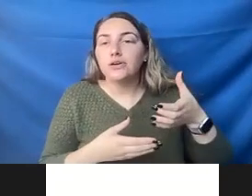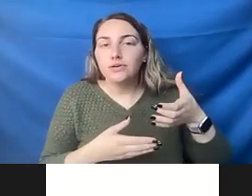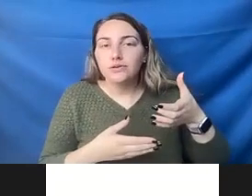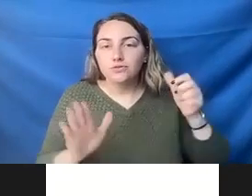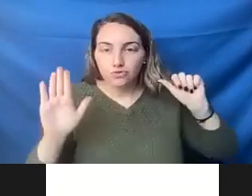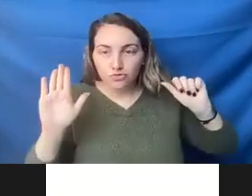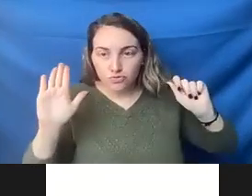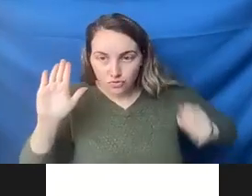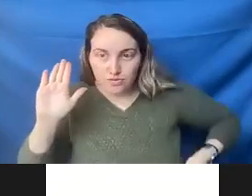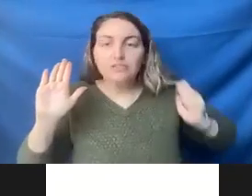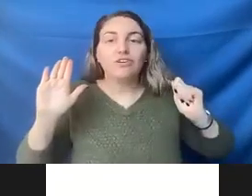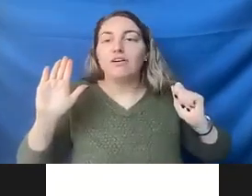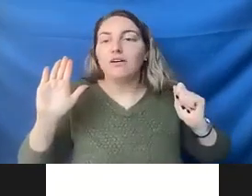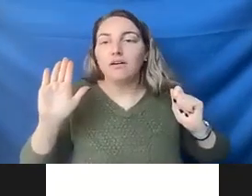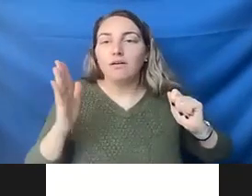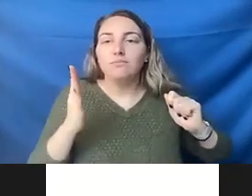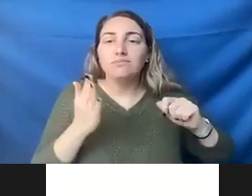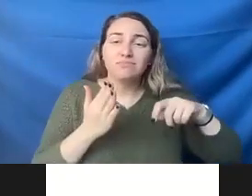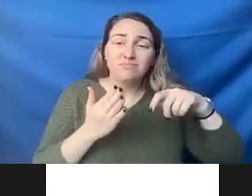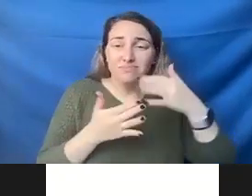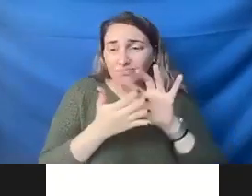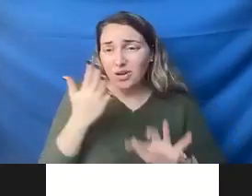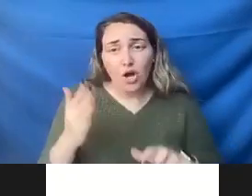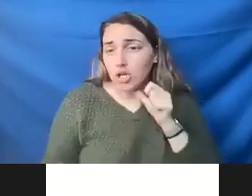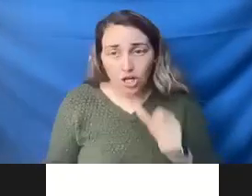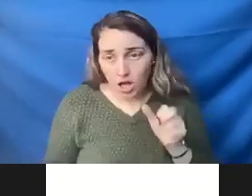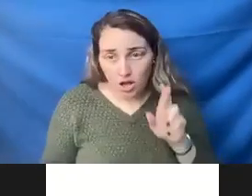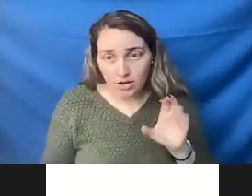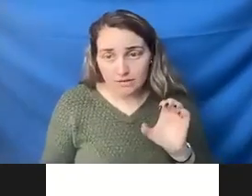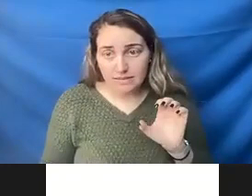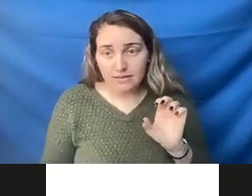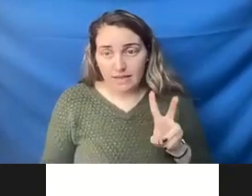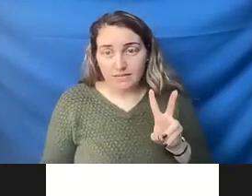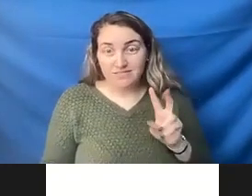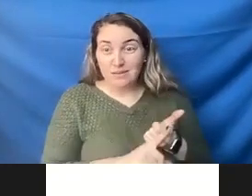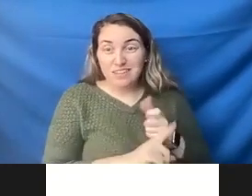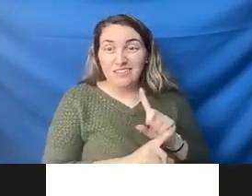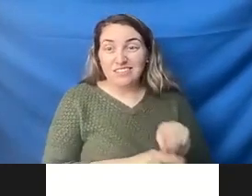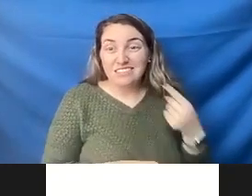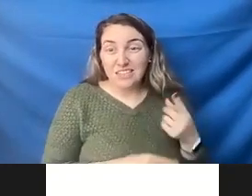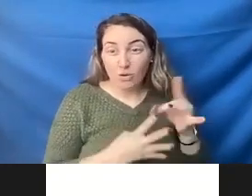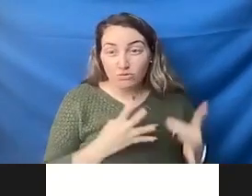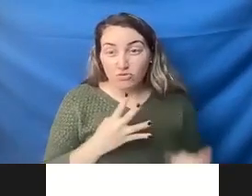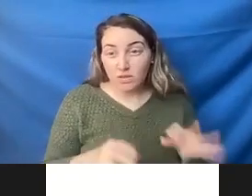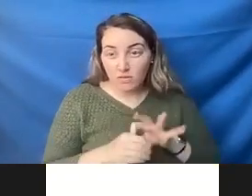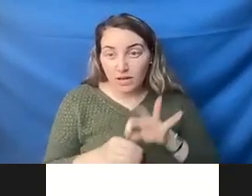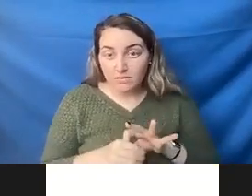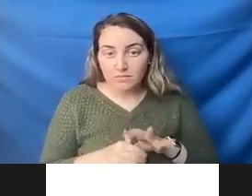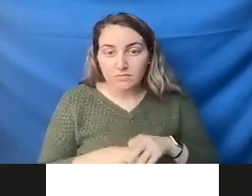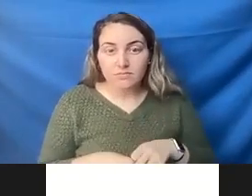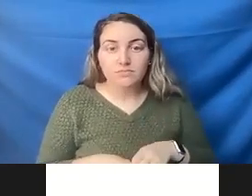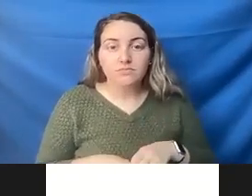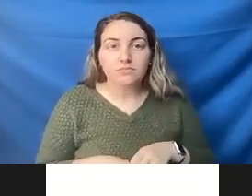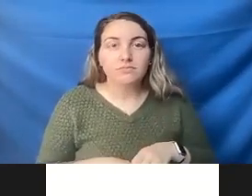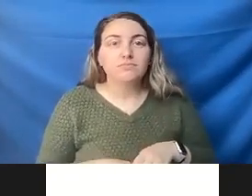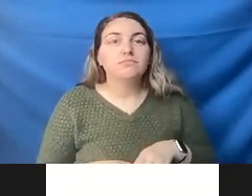not ranked choice. So if that visual is helpful. Awesome. That's the first time I've seen